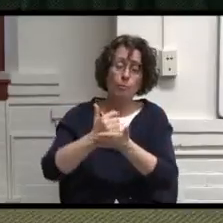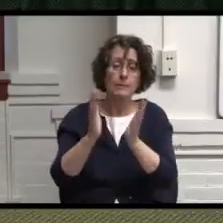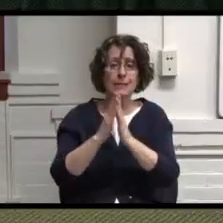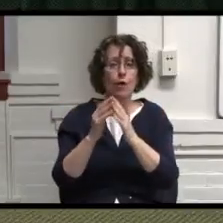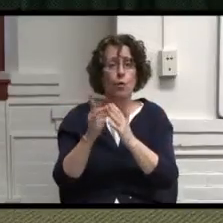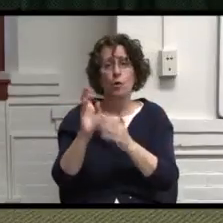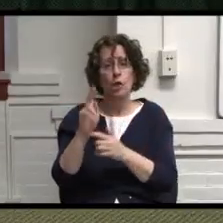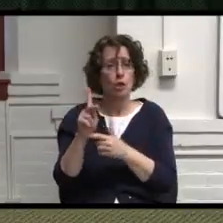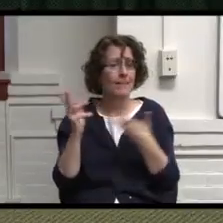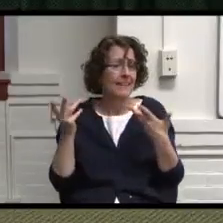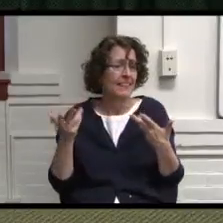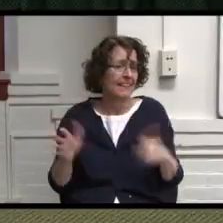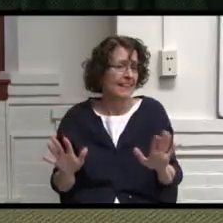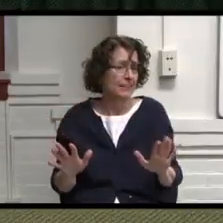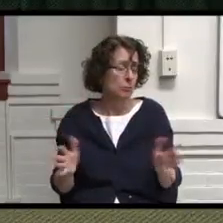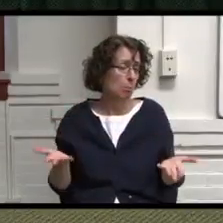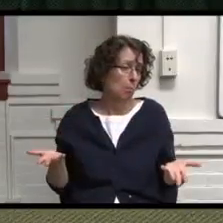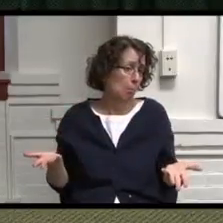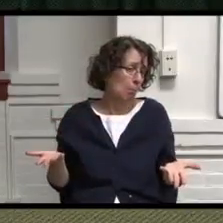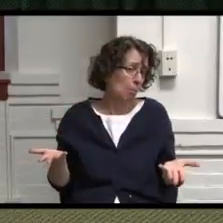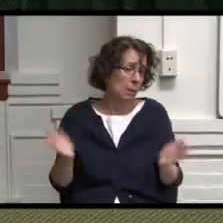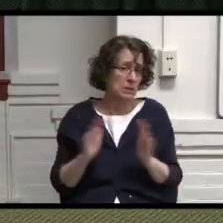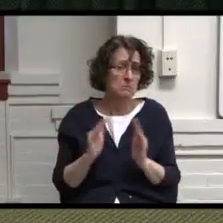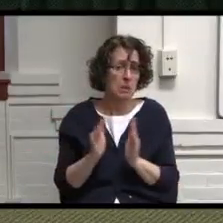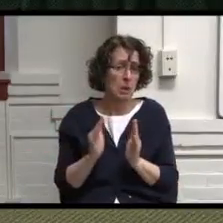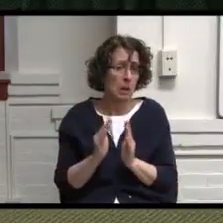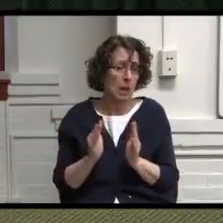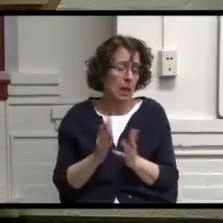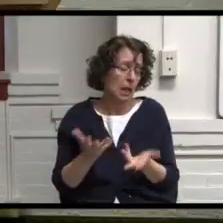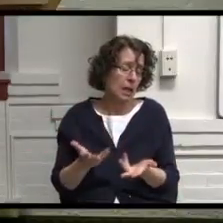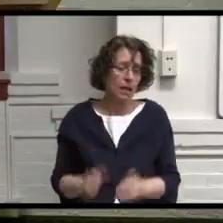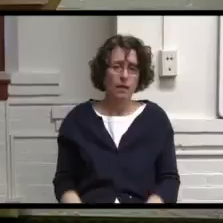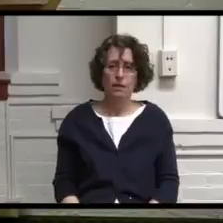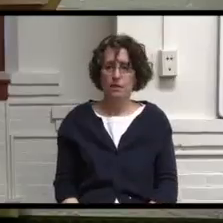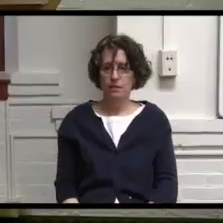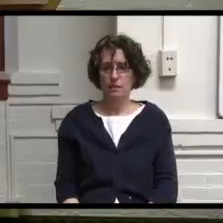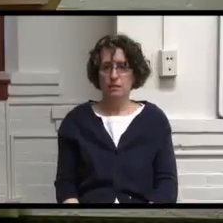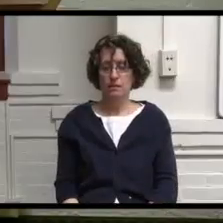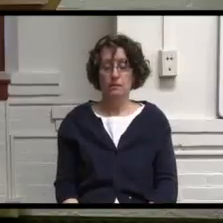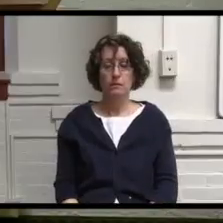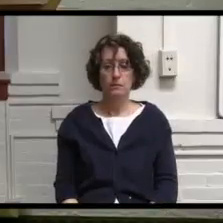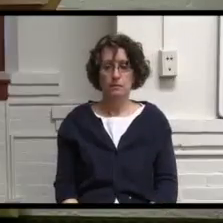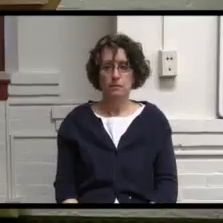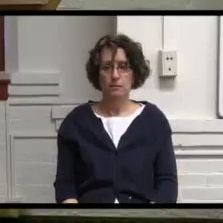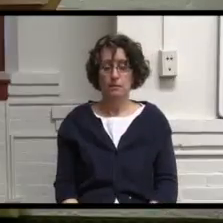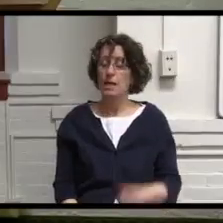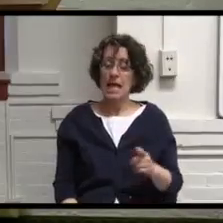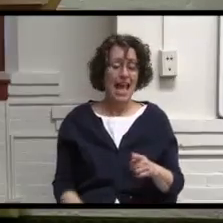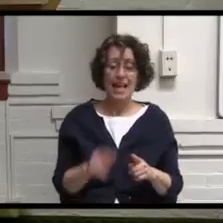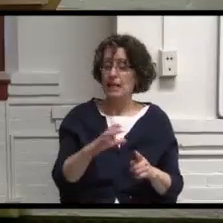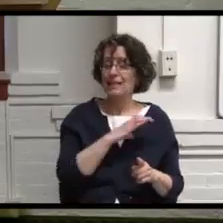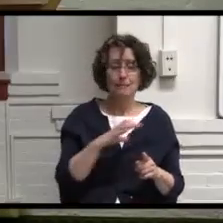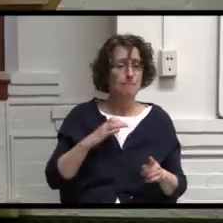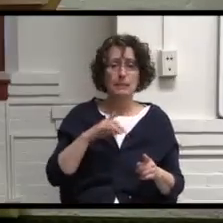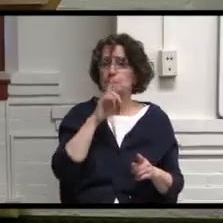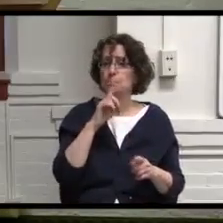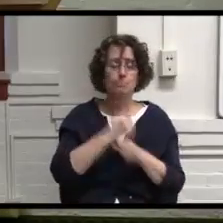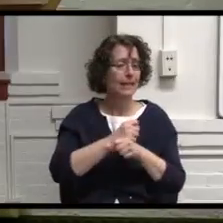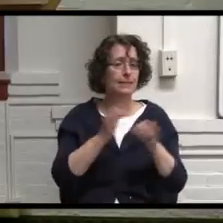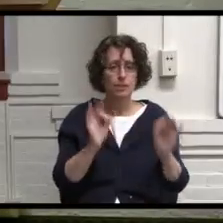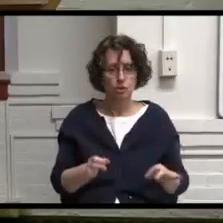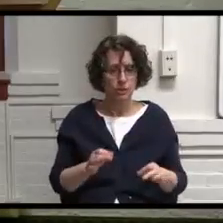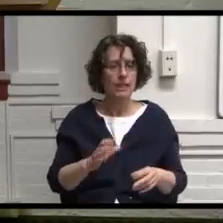out. And, Yeah, and any action that this board sees fit goes to you. Right. This committee is